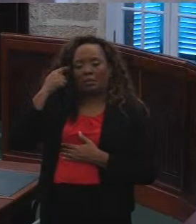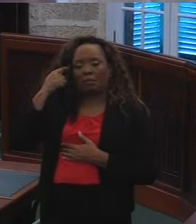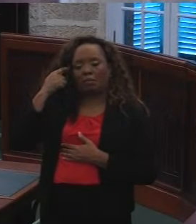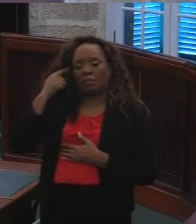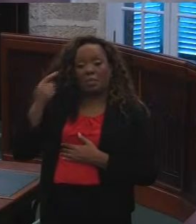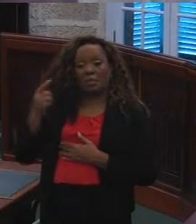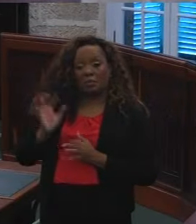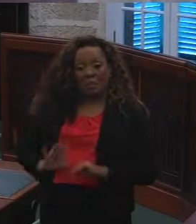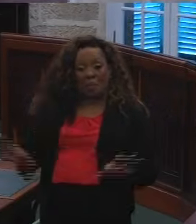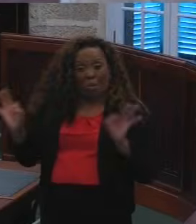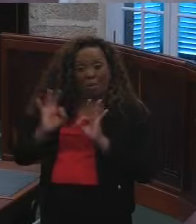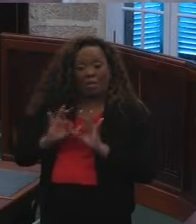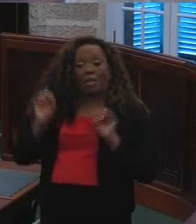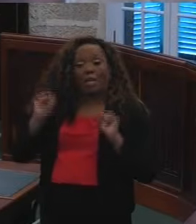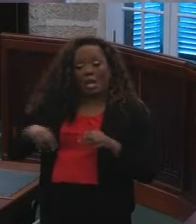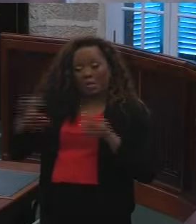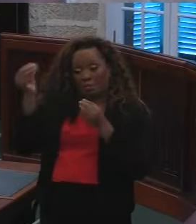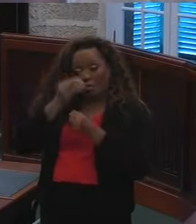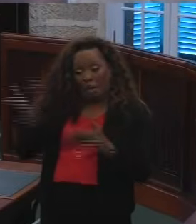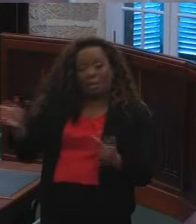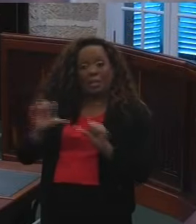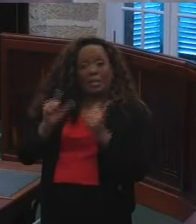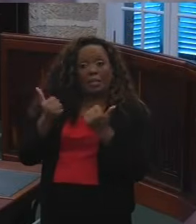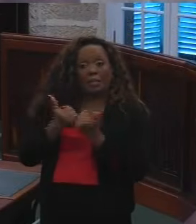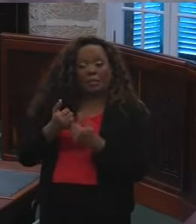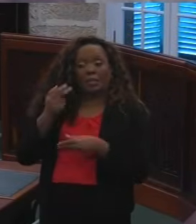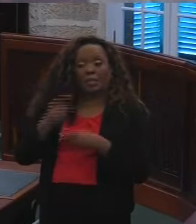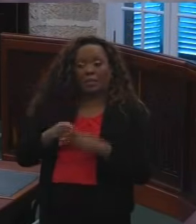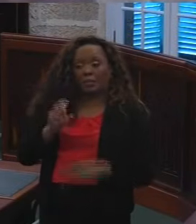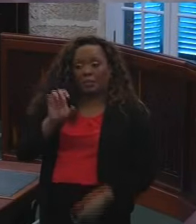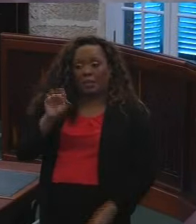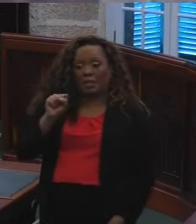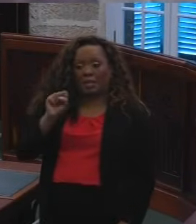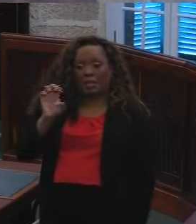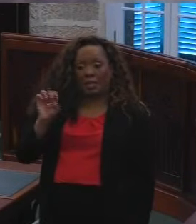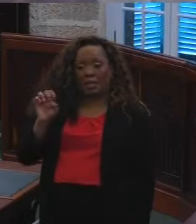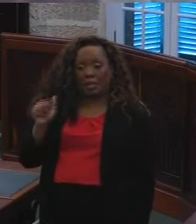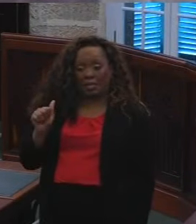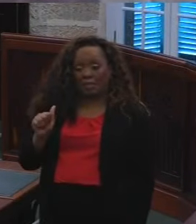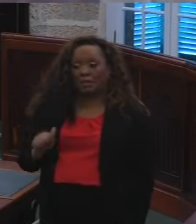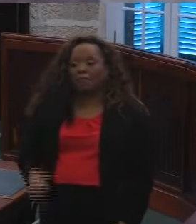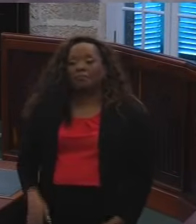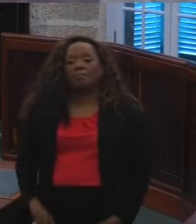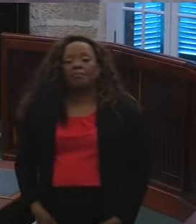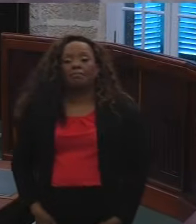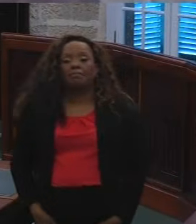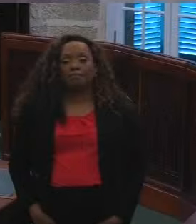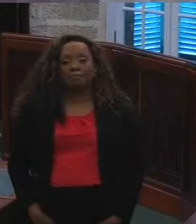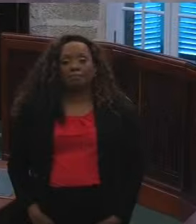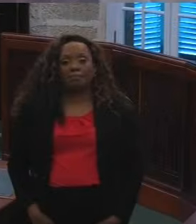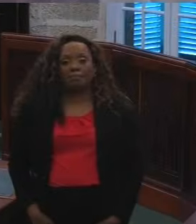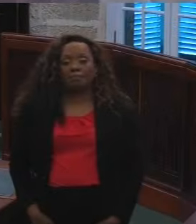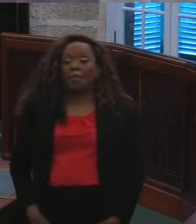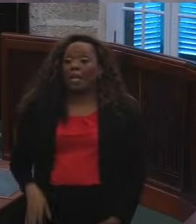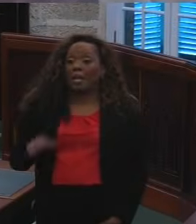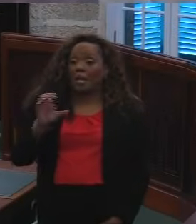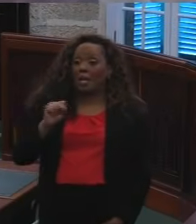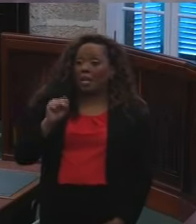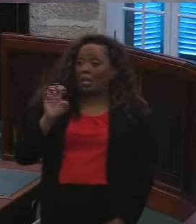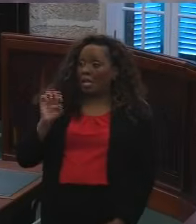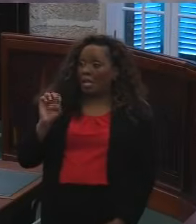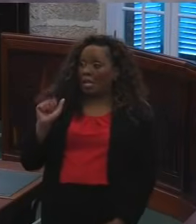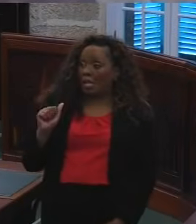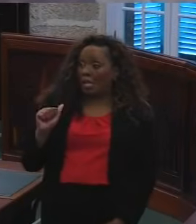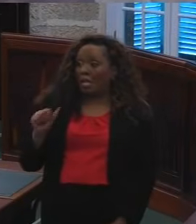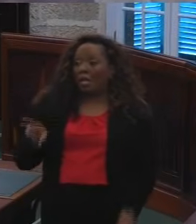of completion of the register. By Section 14, the agency is also mandated to keep the